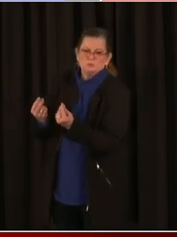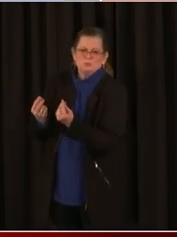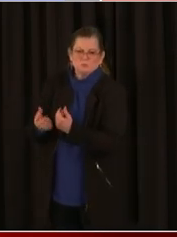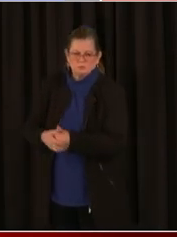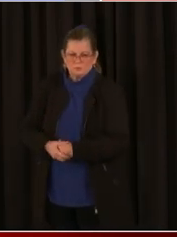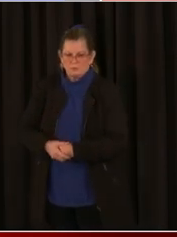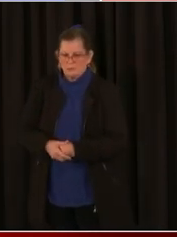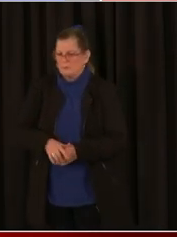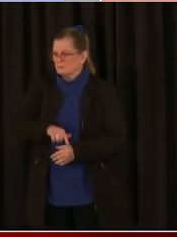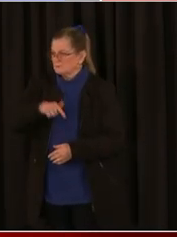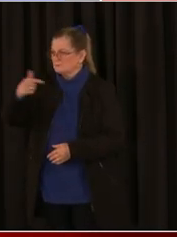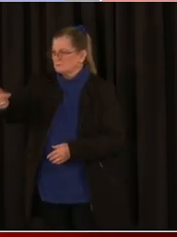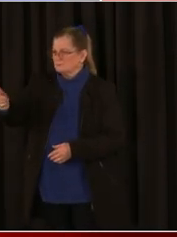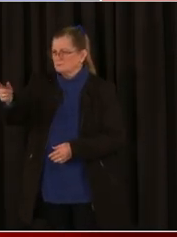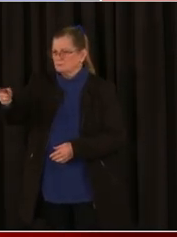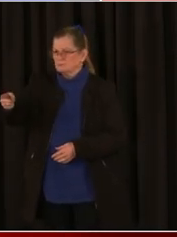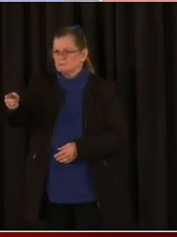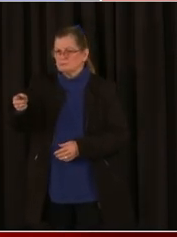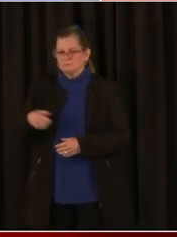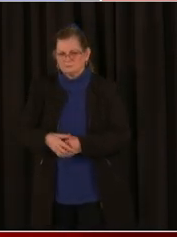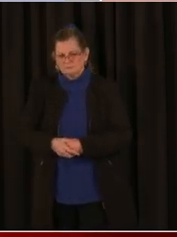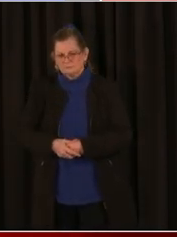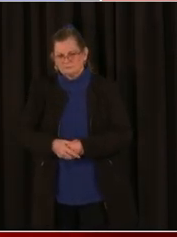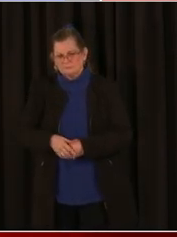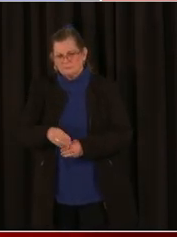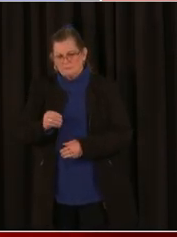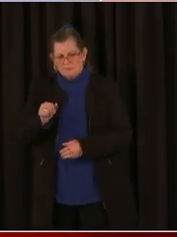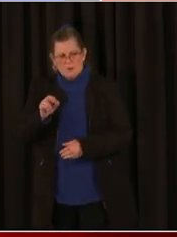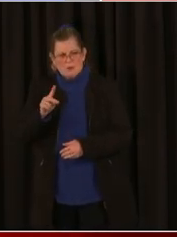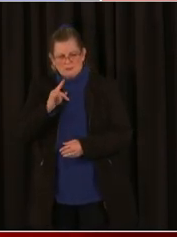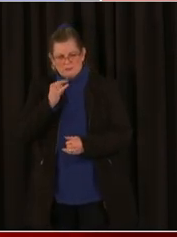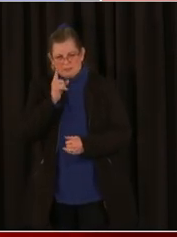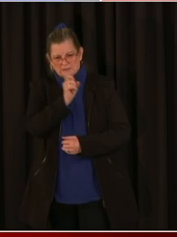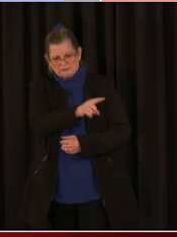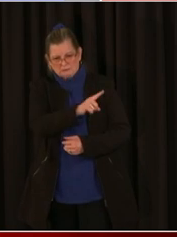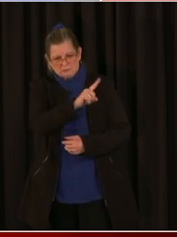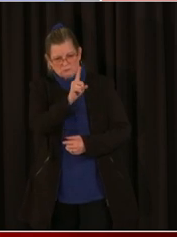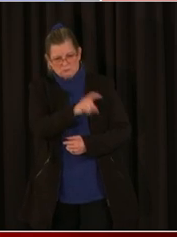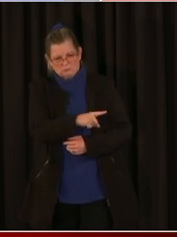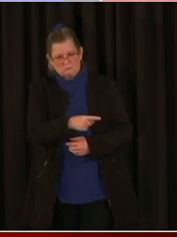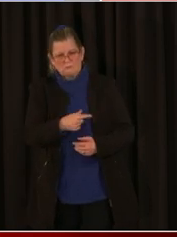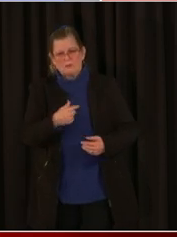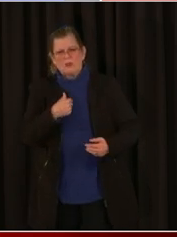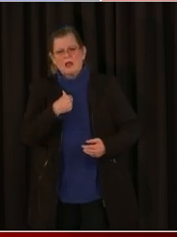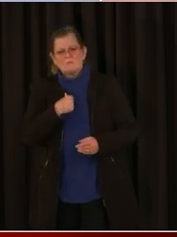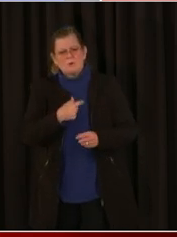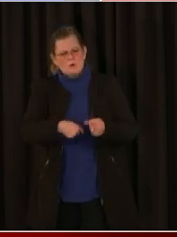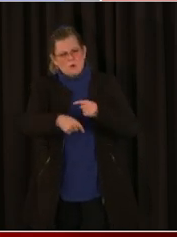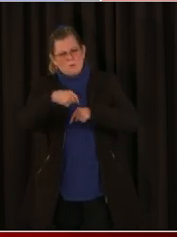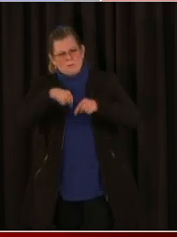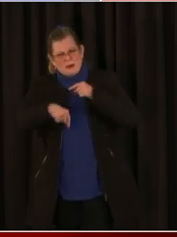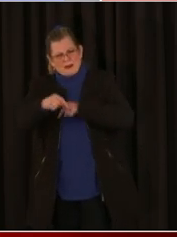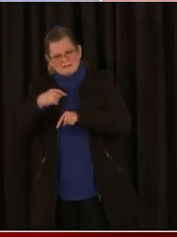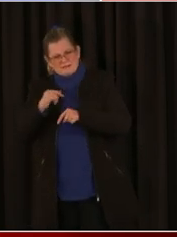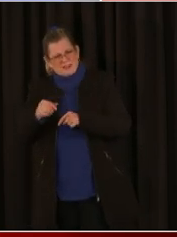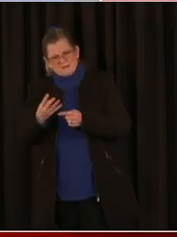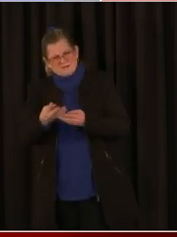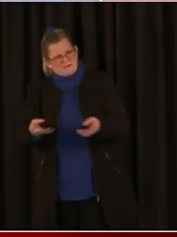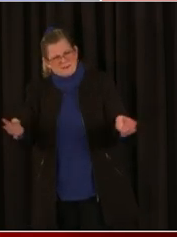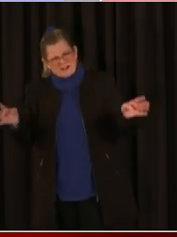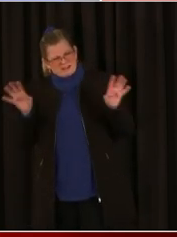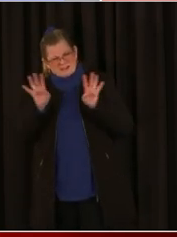Mark. Yeah, Chairman Mendelson, if I could go back to the fence and the legislation getting up to the Hill, how many bills